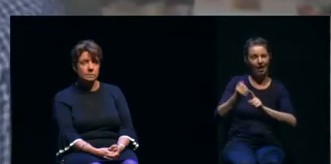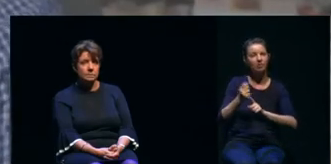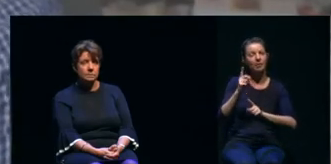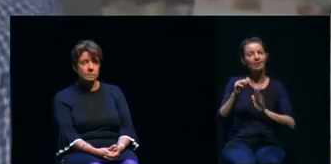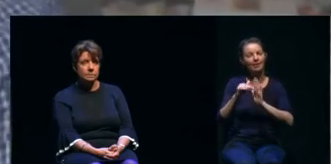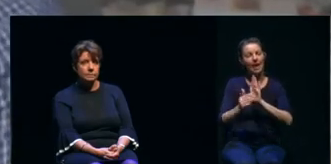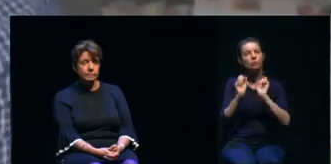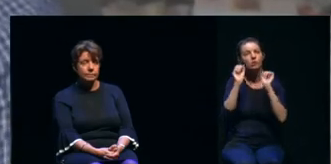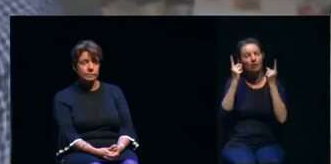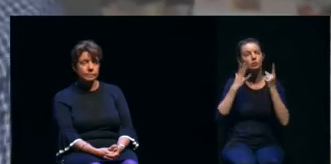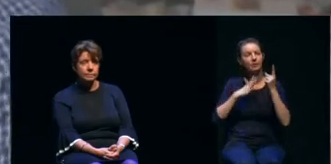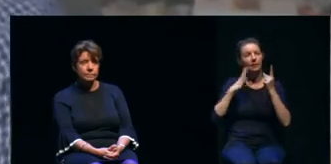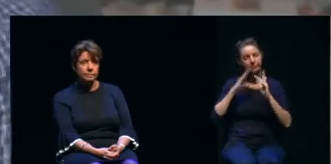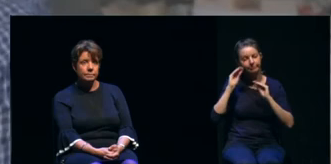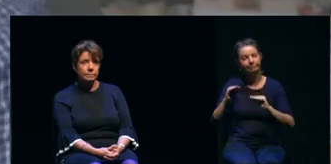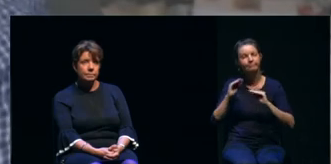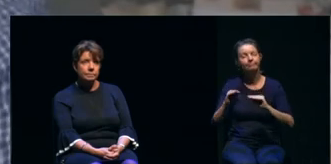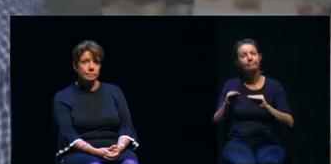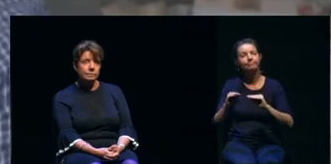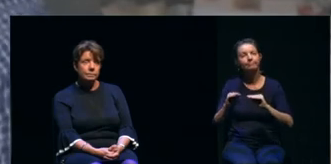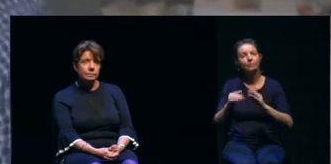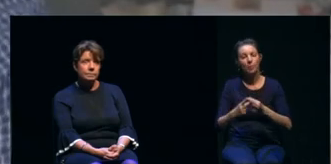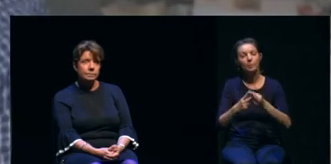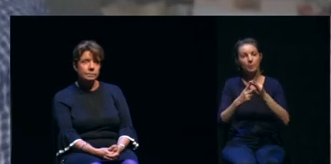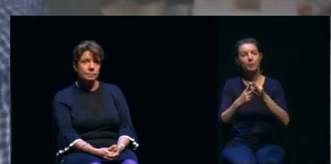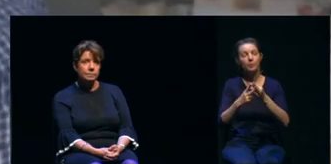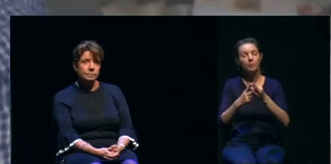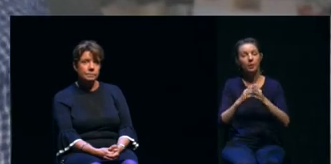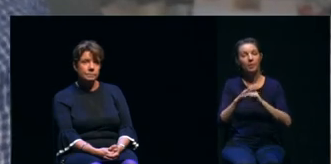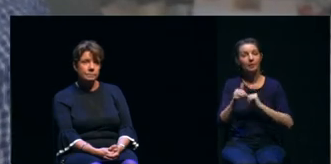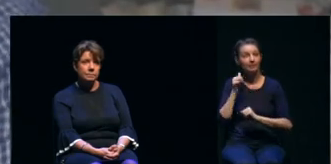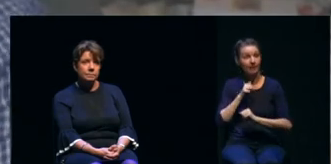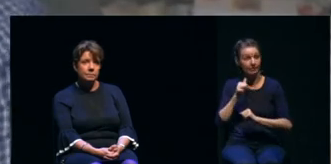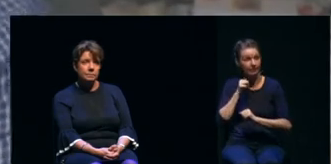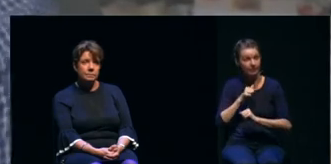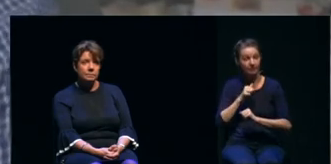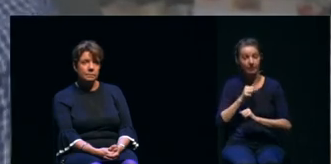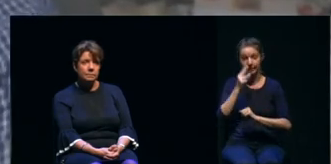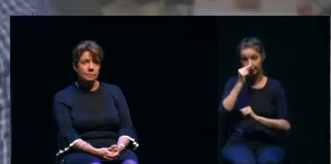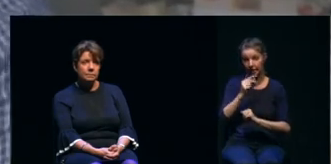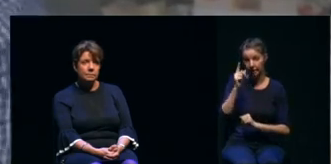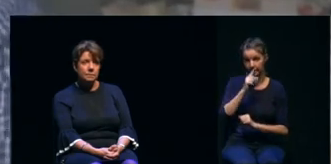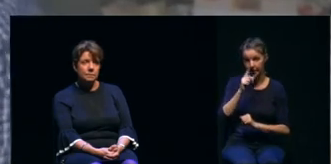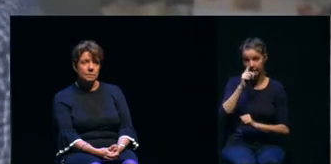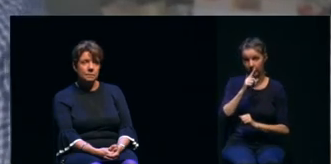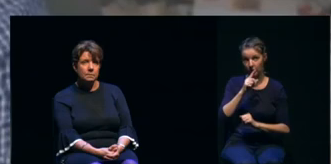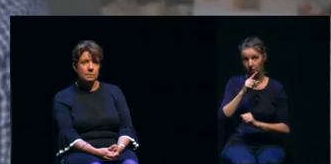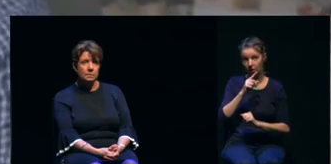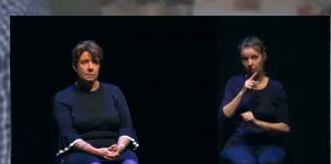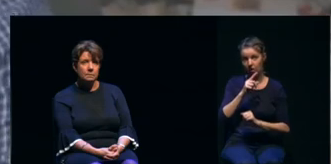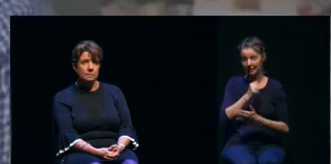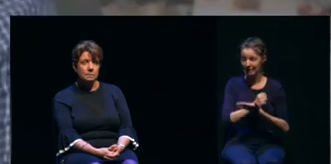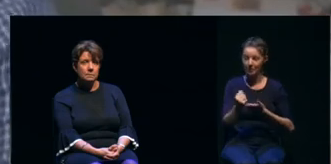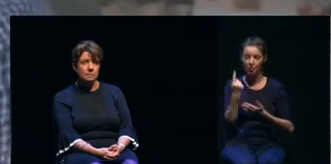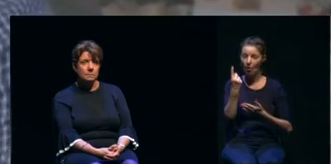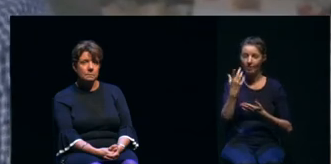that we know that we need to do this. And I think the key thing with sex and young people is the most important thing to get